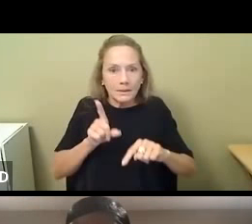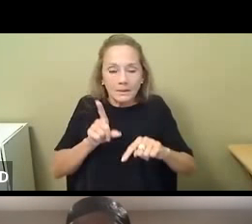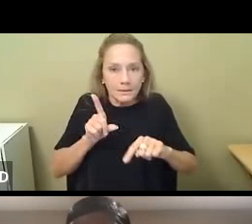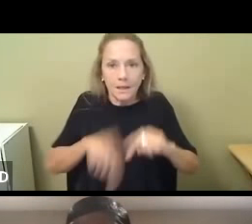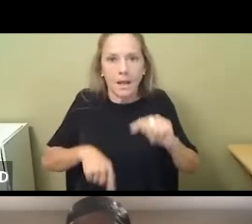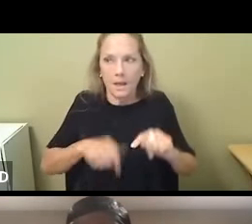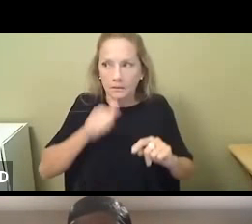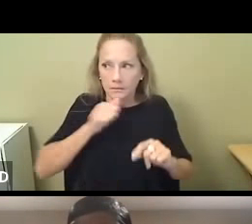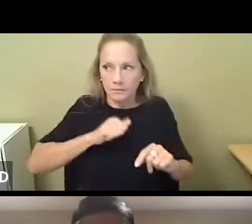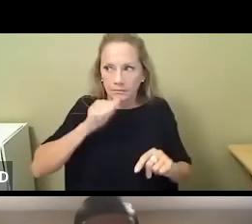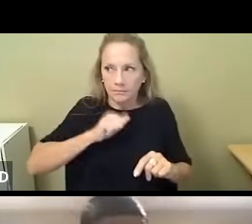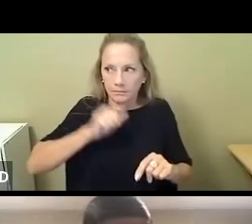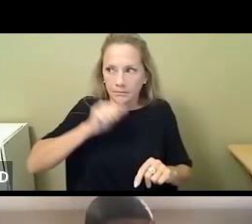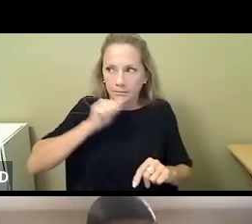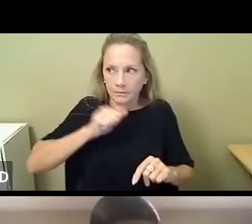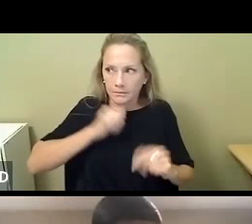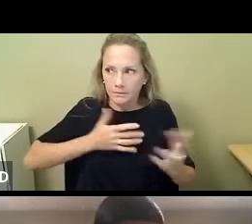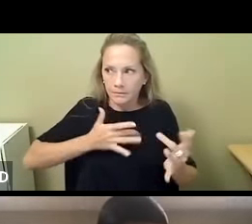that.